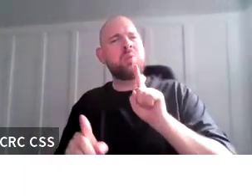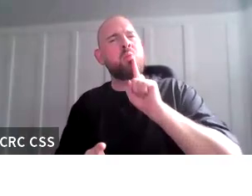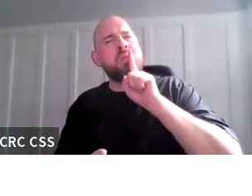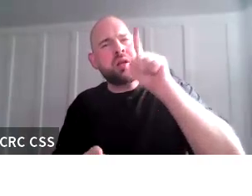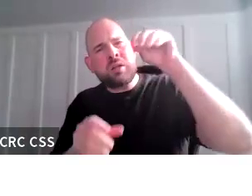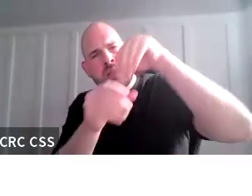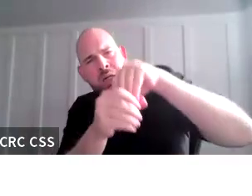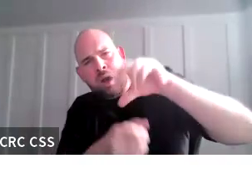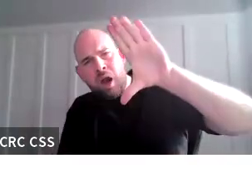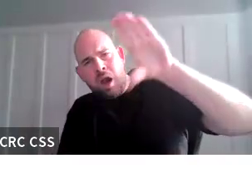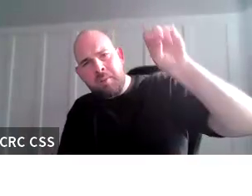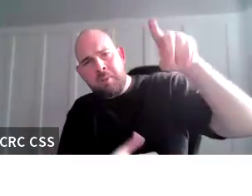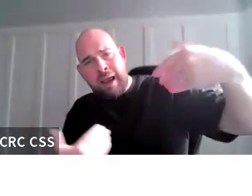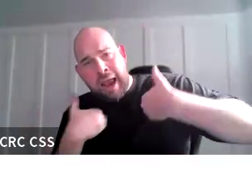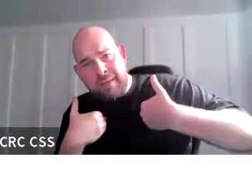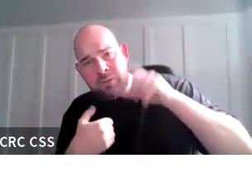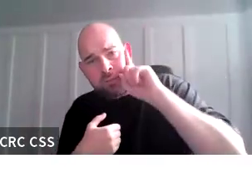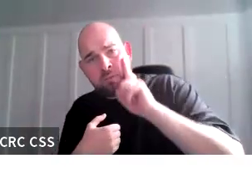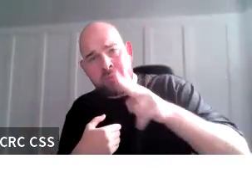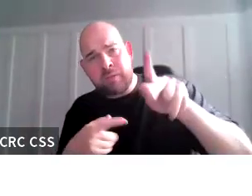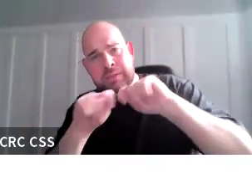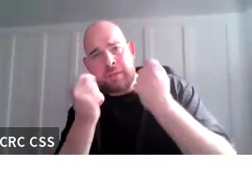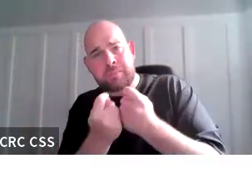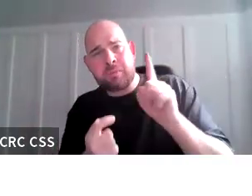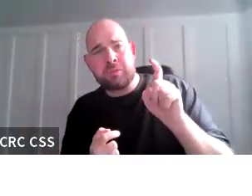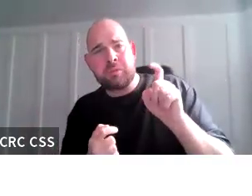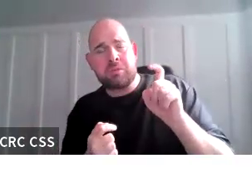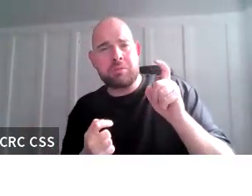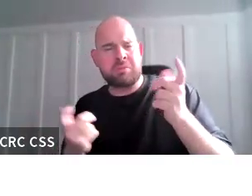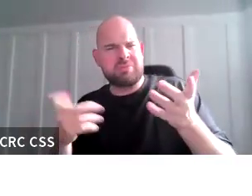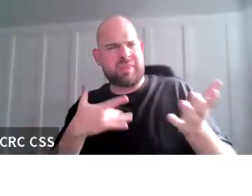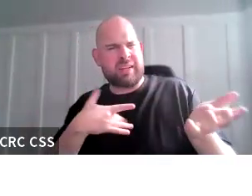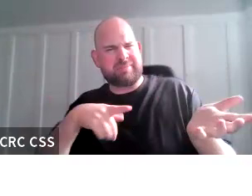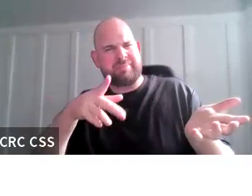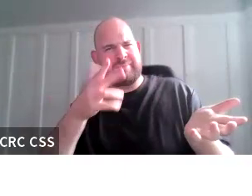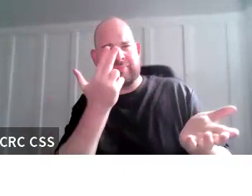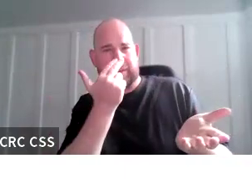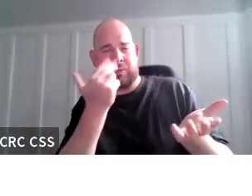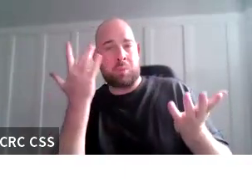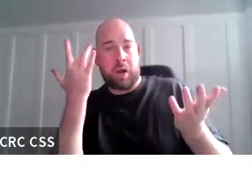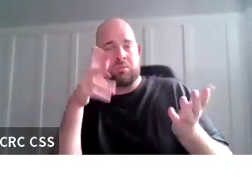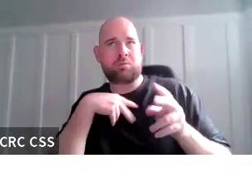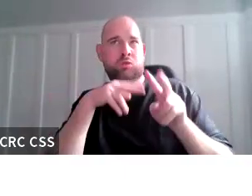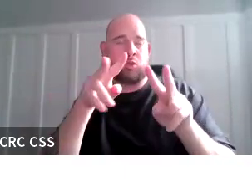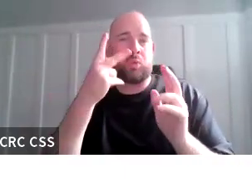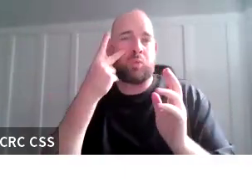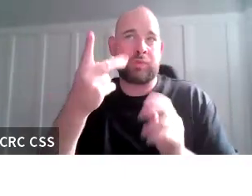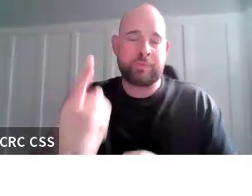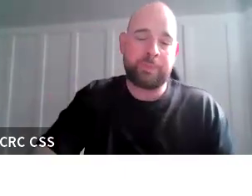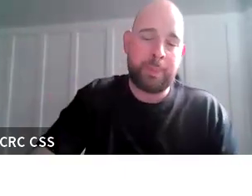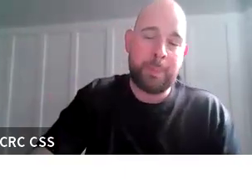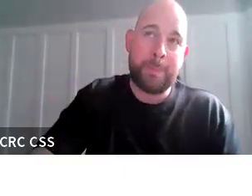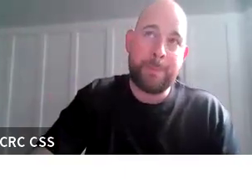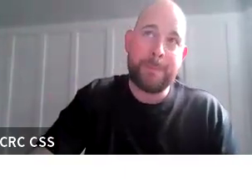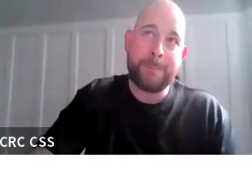products. So it is marketed specifically for deaf people, but it doesn't seem that there are deaf people on the development team, which